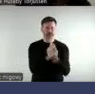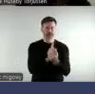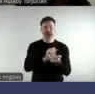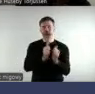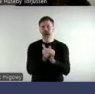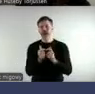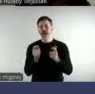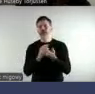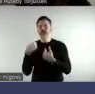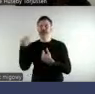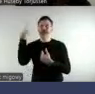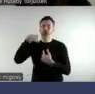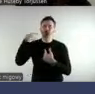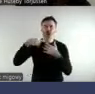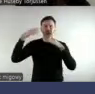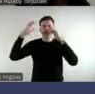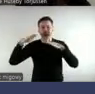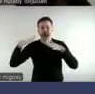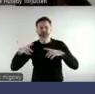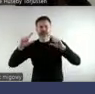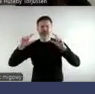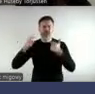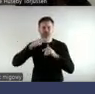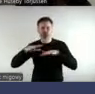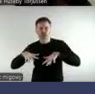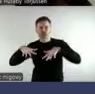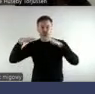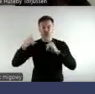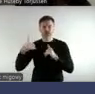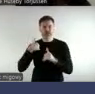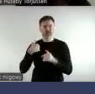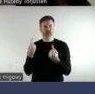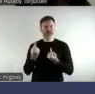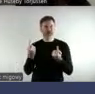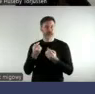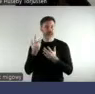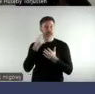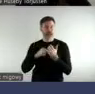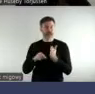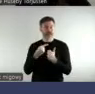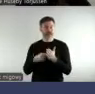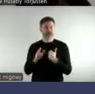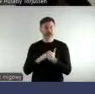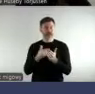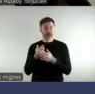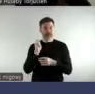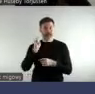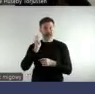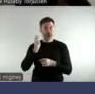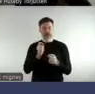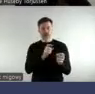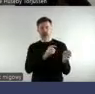To extreme weather we have had a few times. It's in a couple of hours we can summon this council, and they will meet